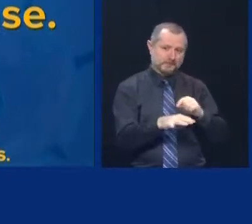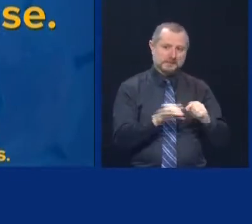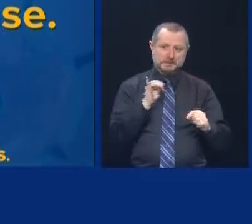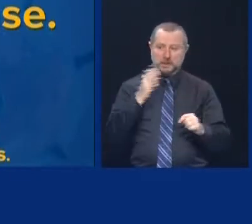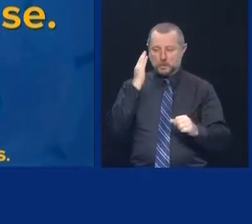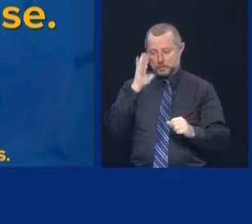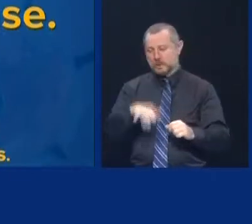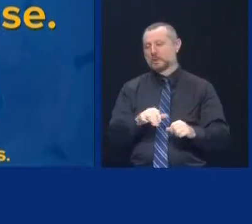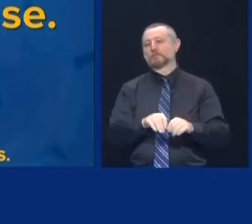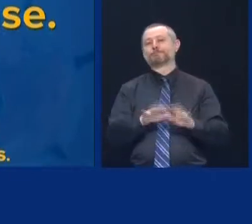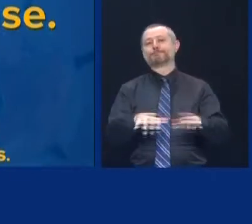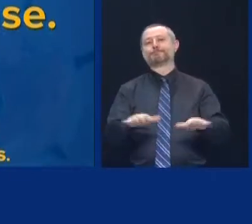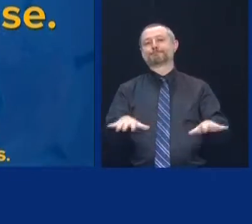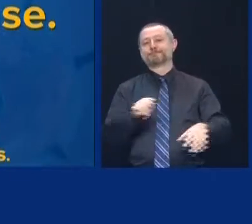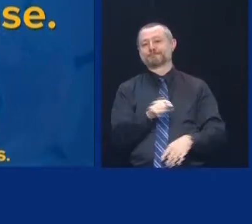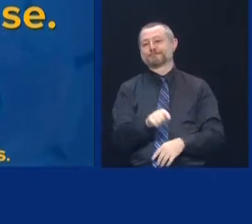happening.